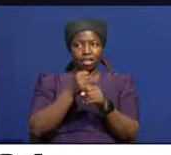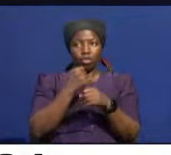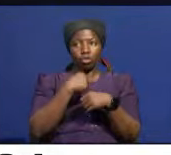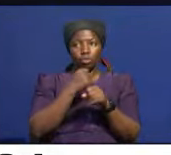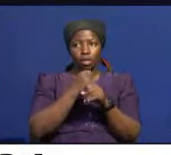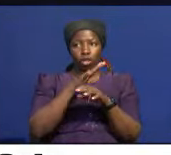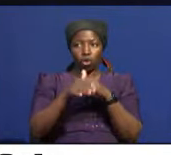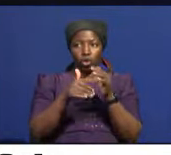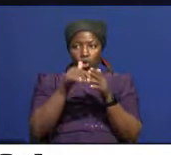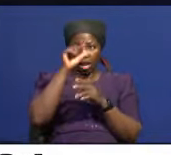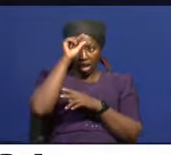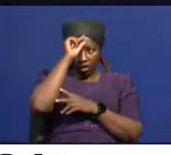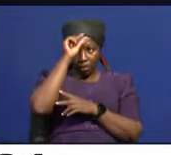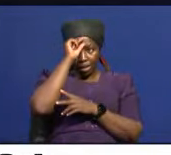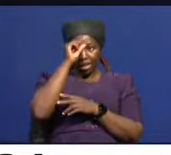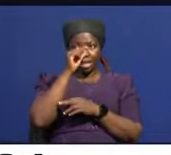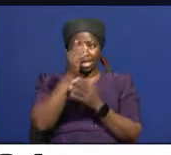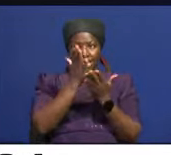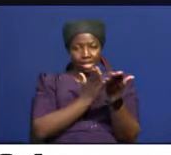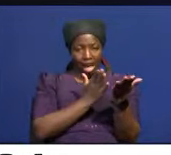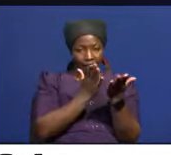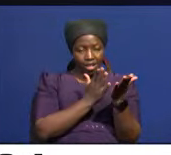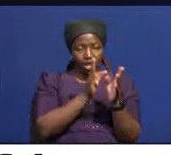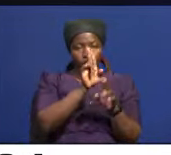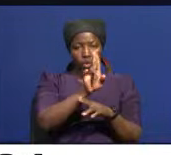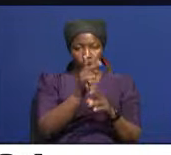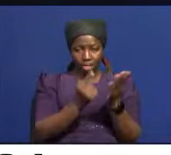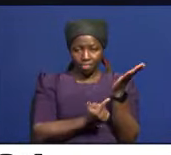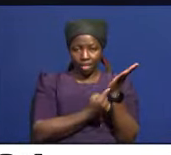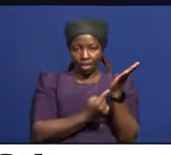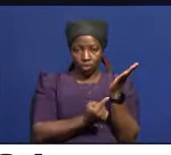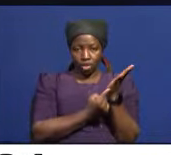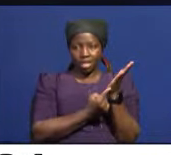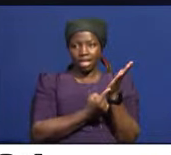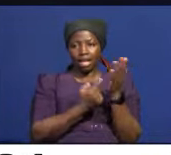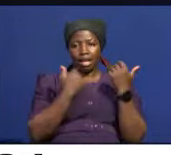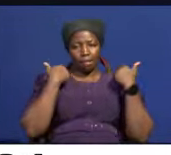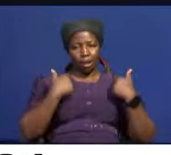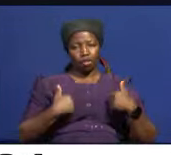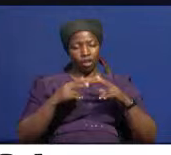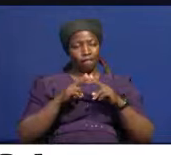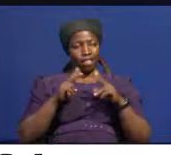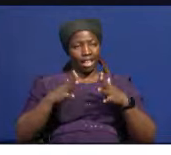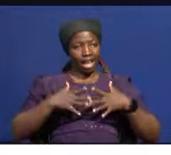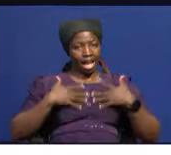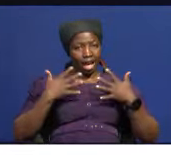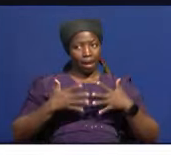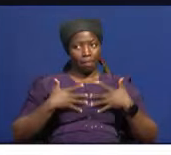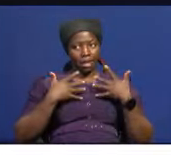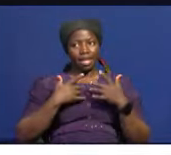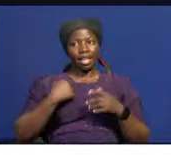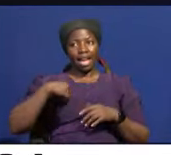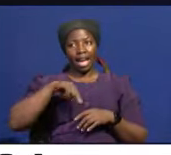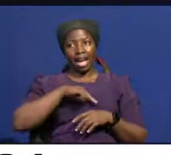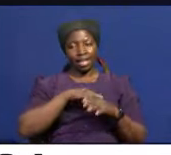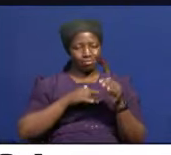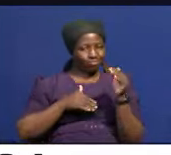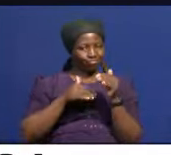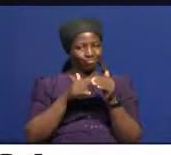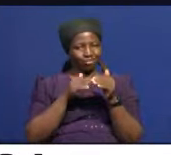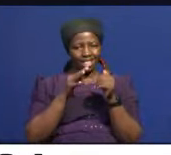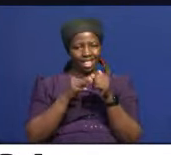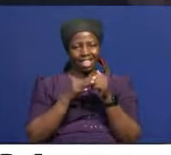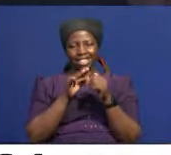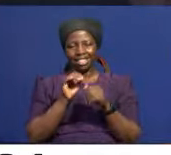all government services on a digital platform. I am very happy that we are 80% on the